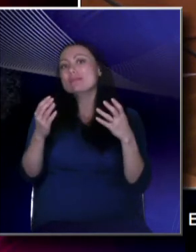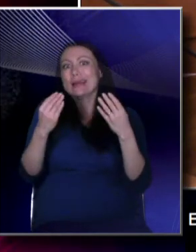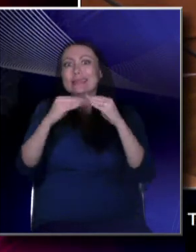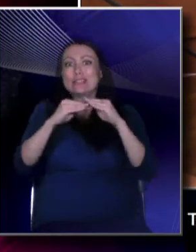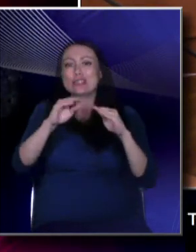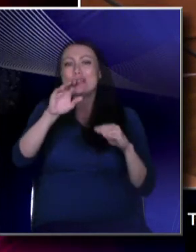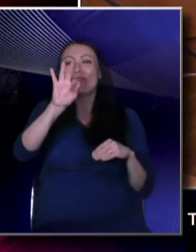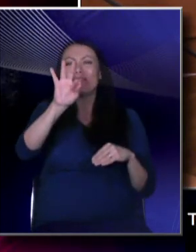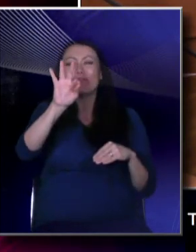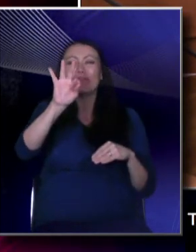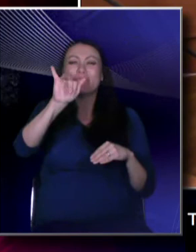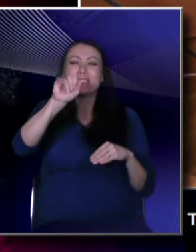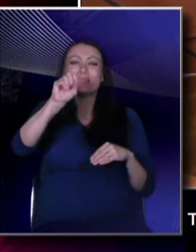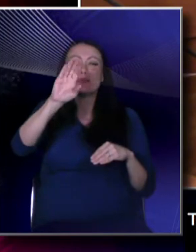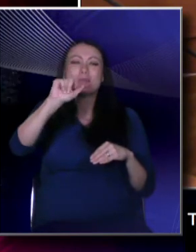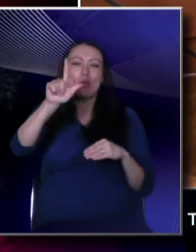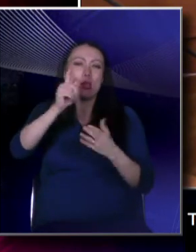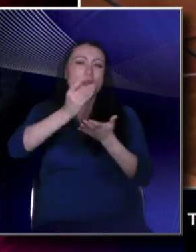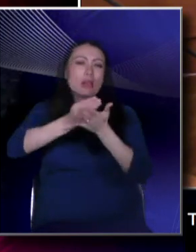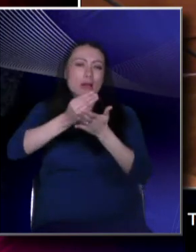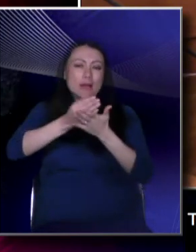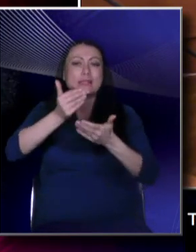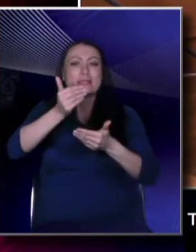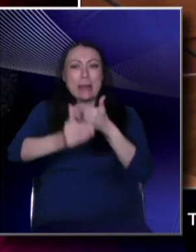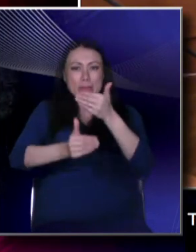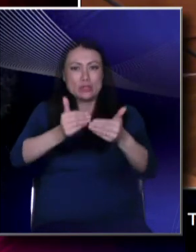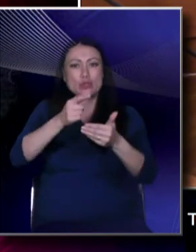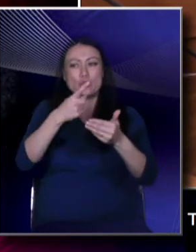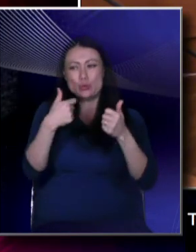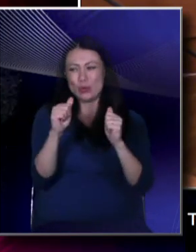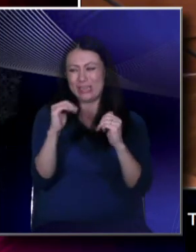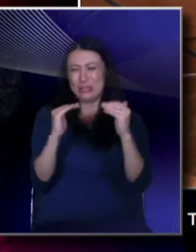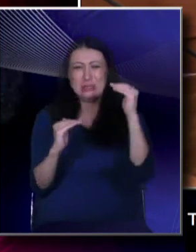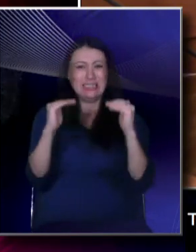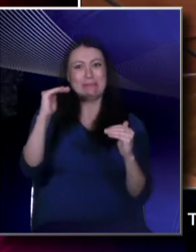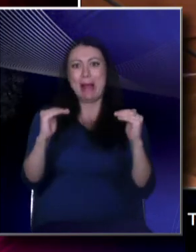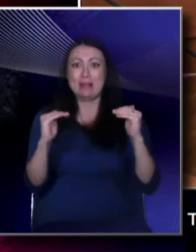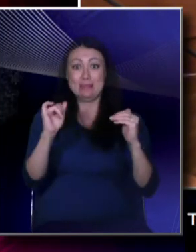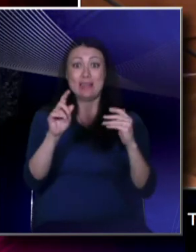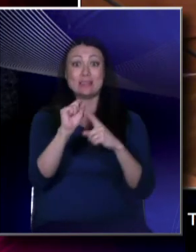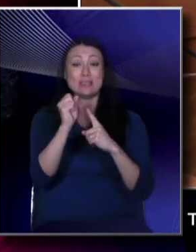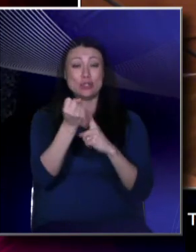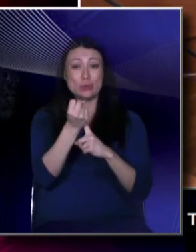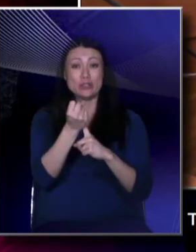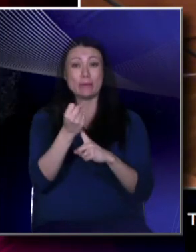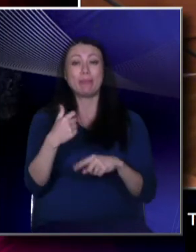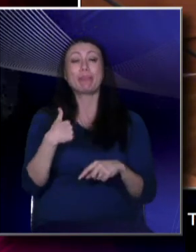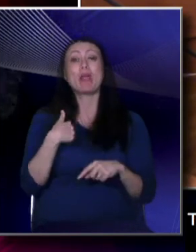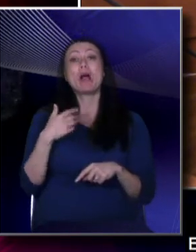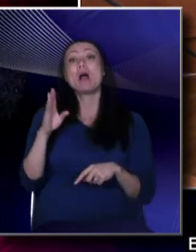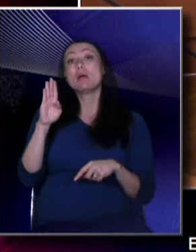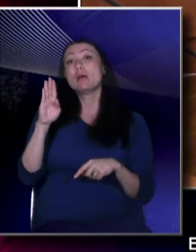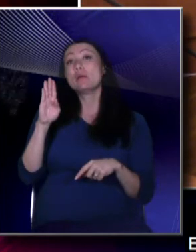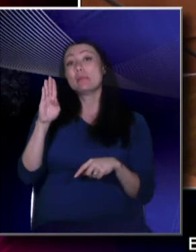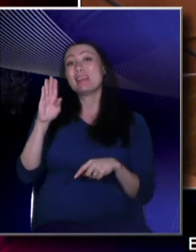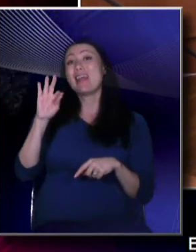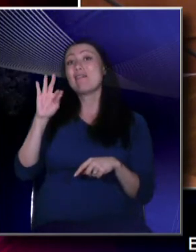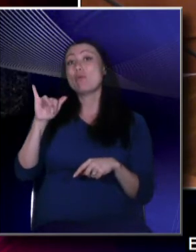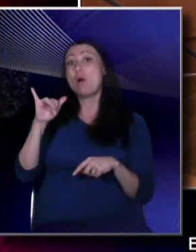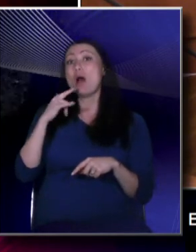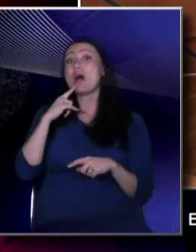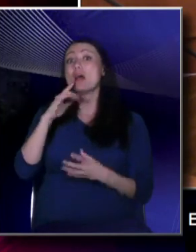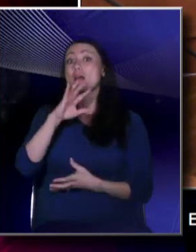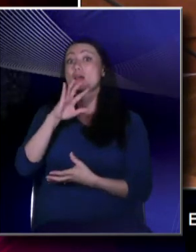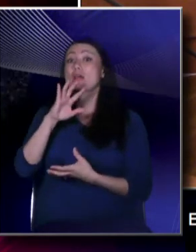the situation. Last but not least, our BFY19 encumbrances have been lower than